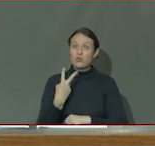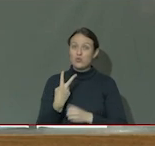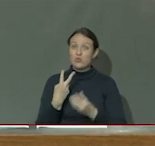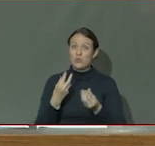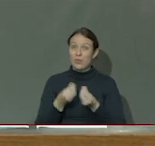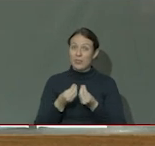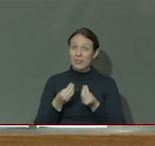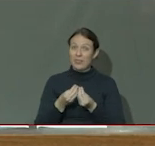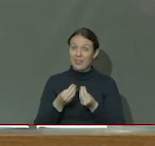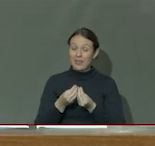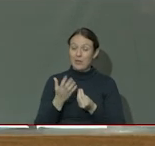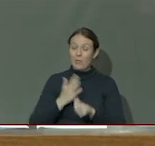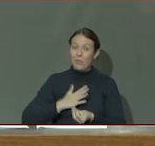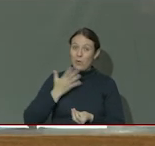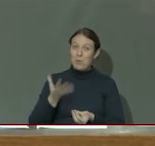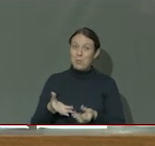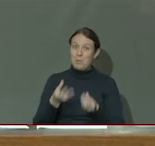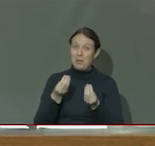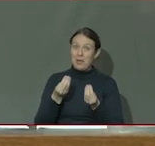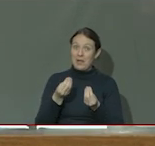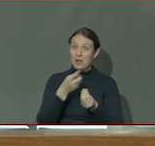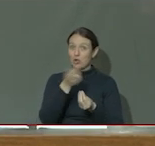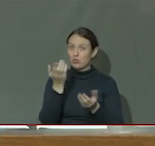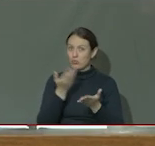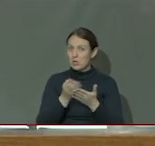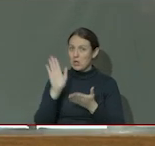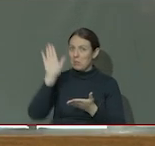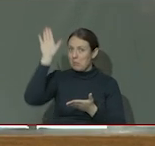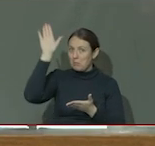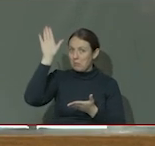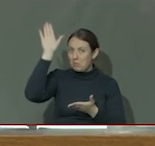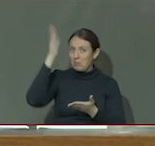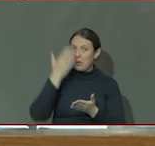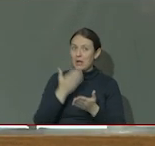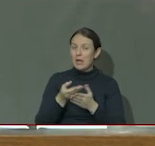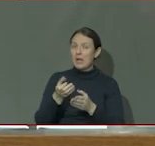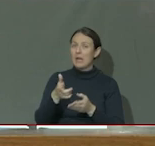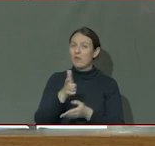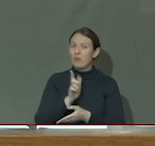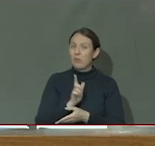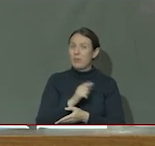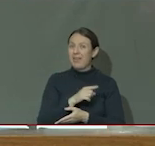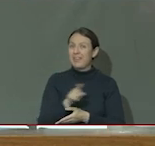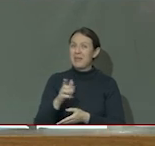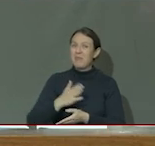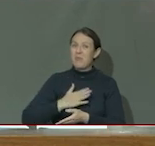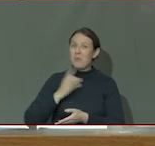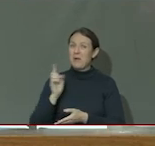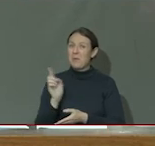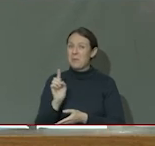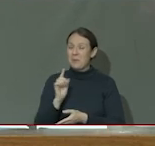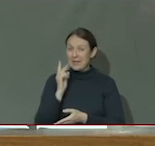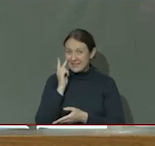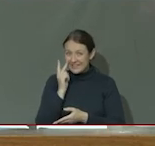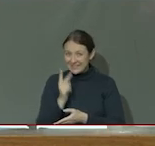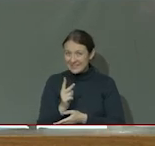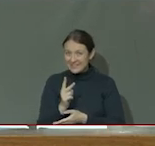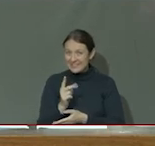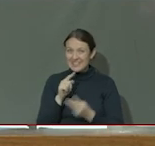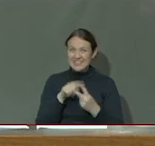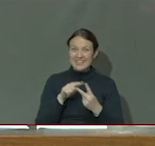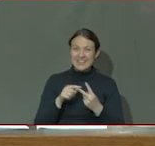time. Quickly look at it, then you raise your hand, and then you share with us. They were looking at what and what at the same